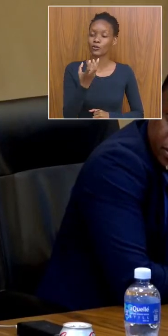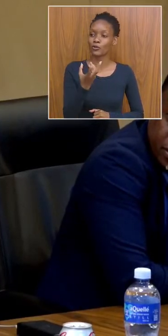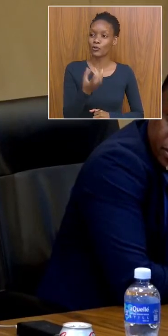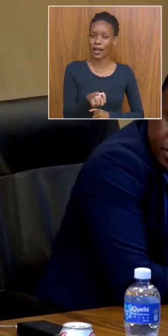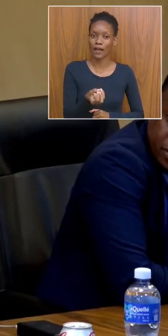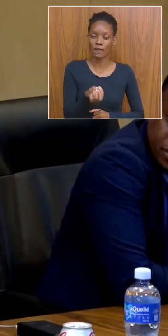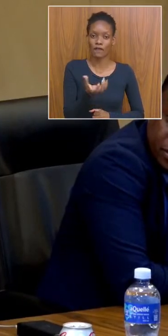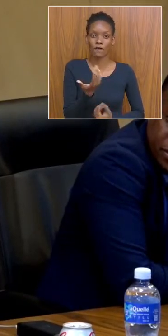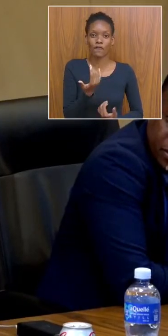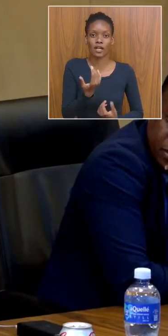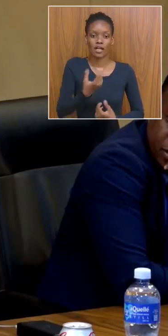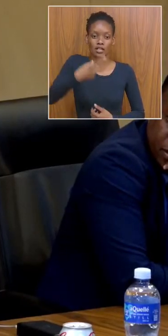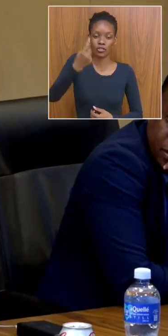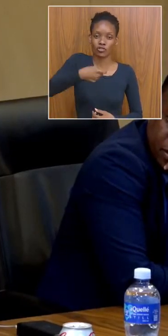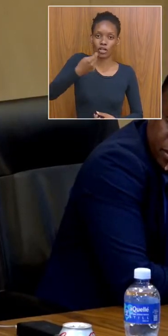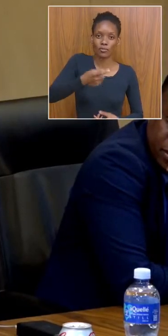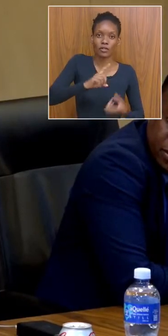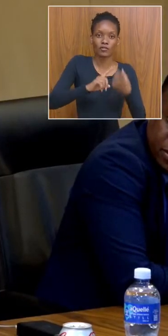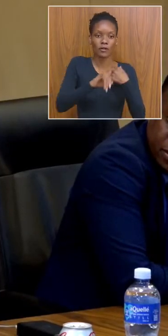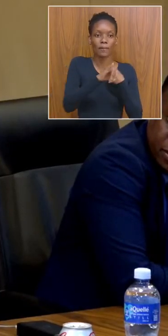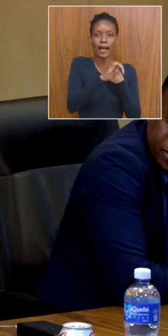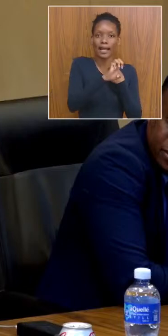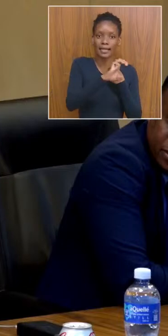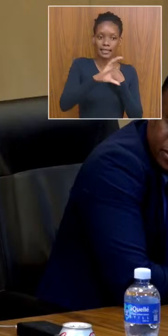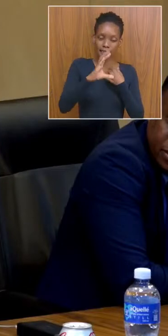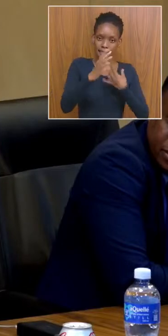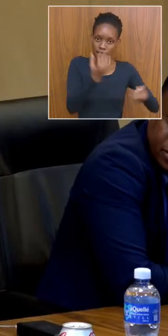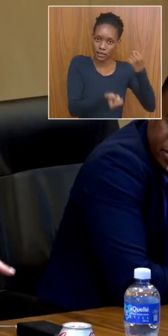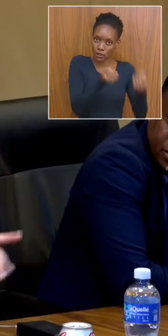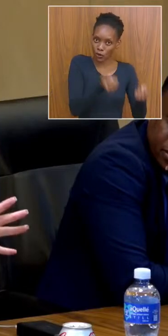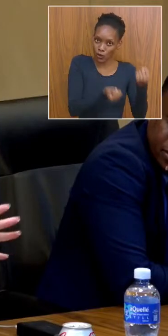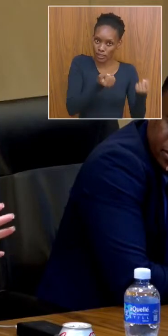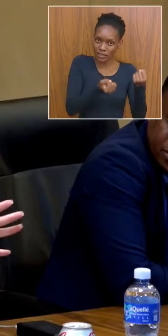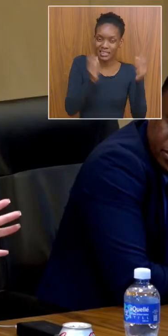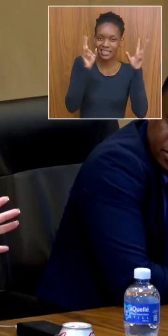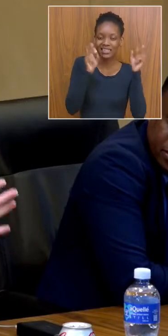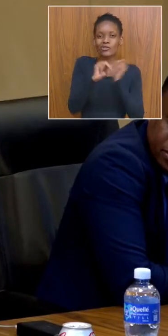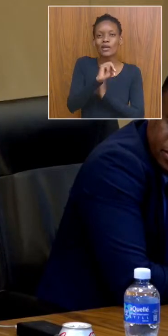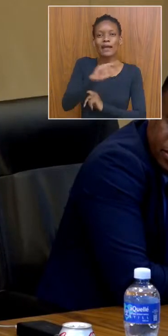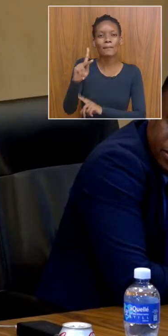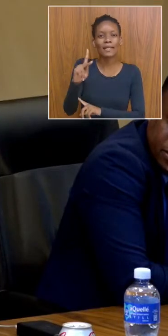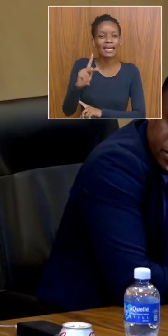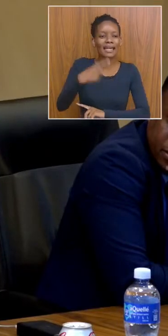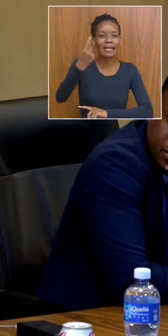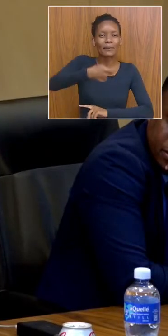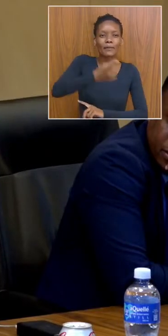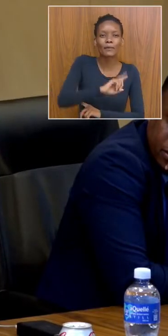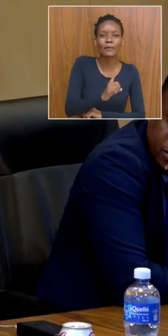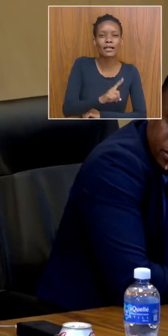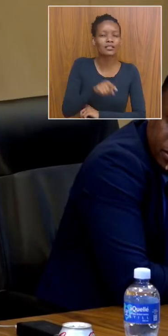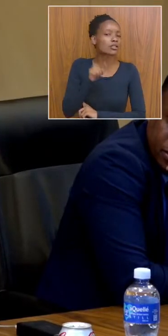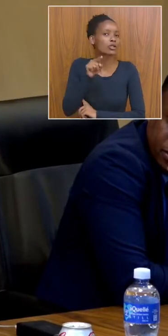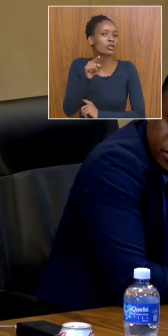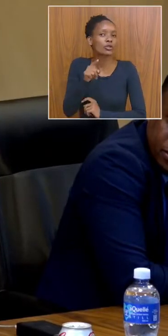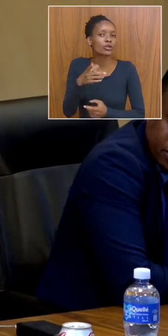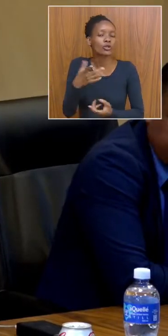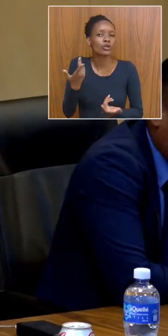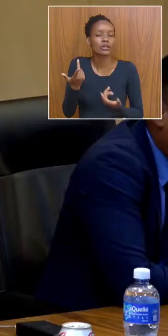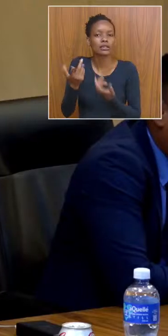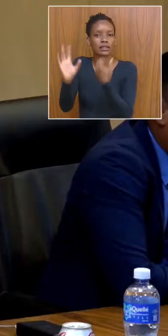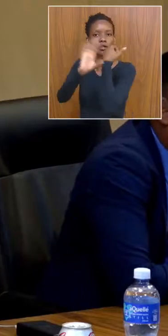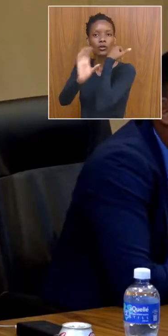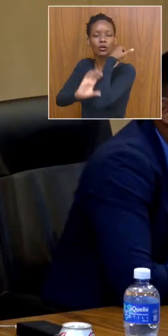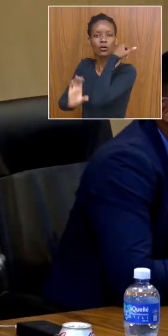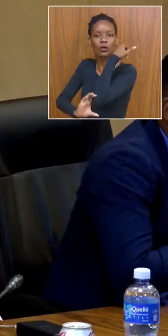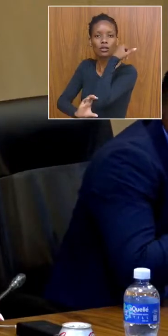and judgment from the Electoral Court regarding the MK matter, and on what basis are you heading to the Apex Court? Thank